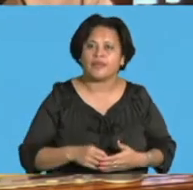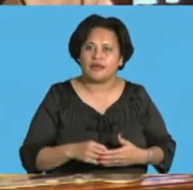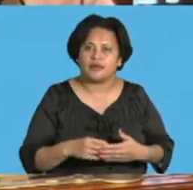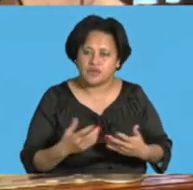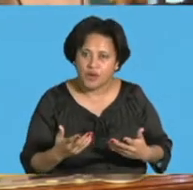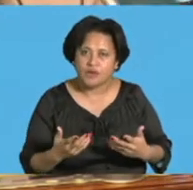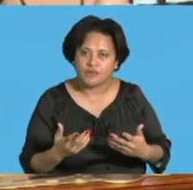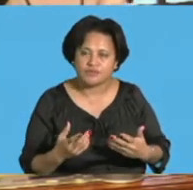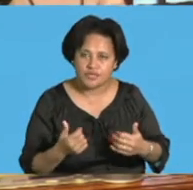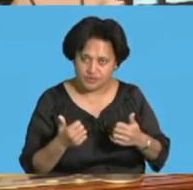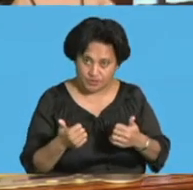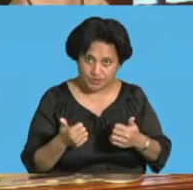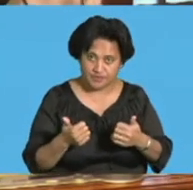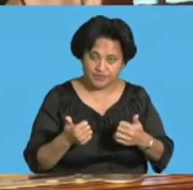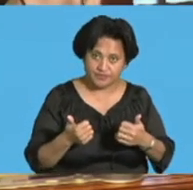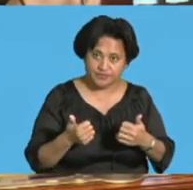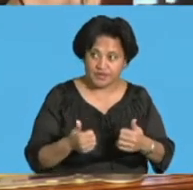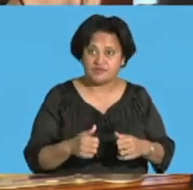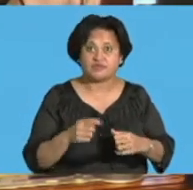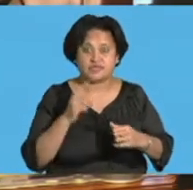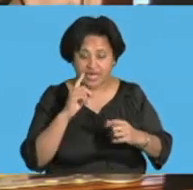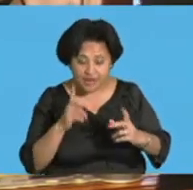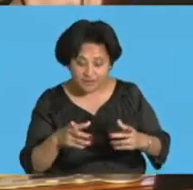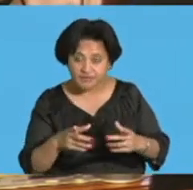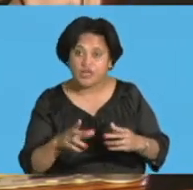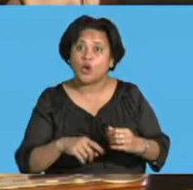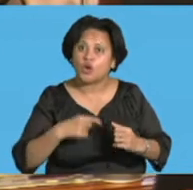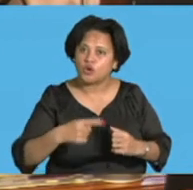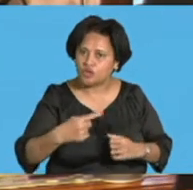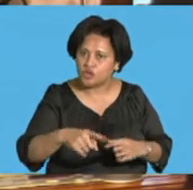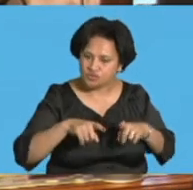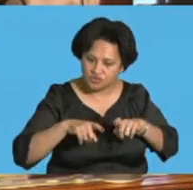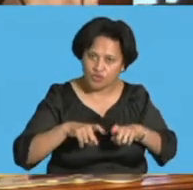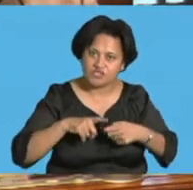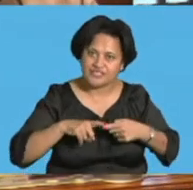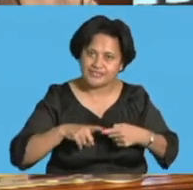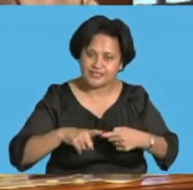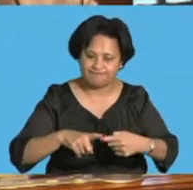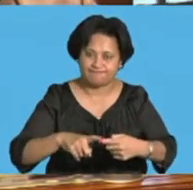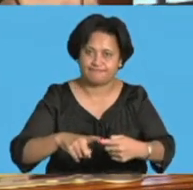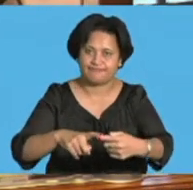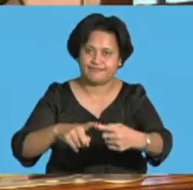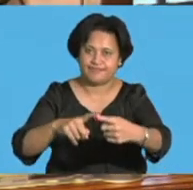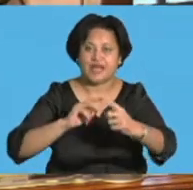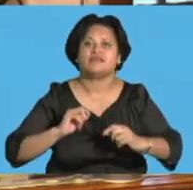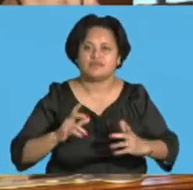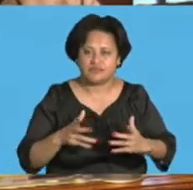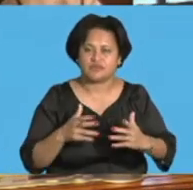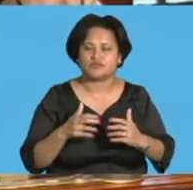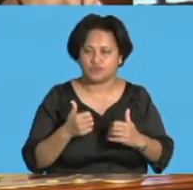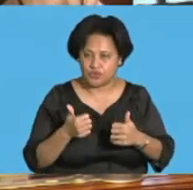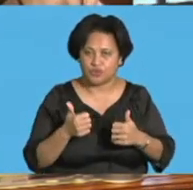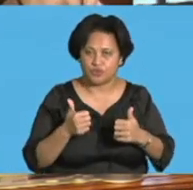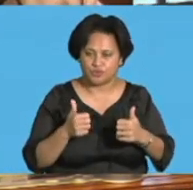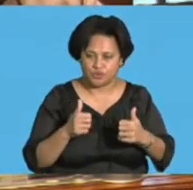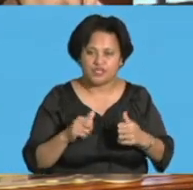do. We have said that staying the course, being consistent, are key elements of this government's achievements in our agenda. Mr. Speaker, sir,